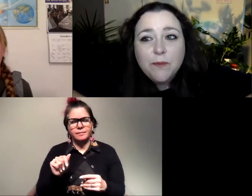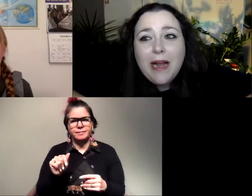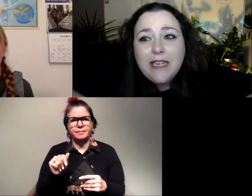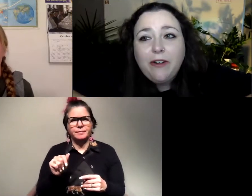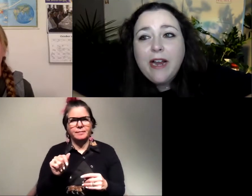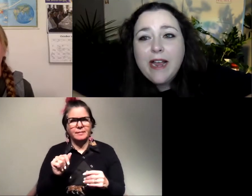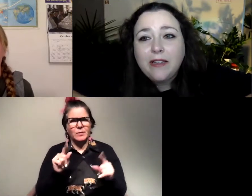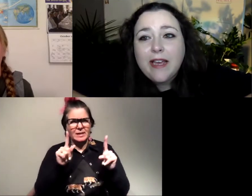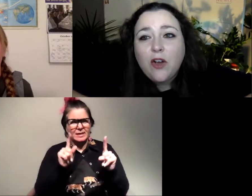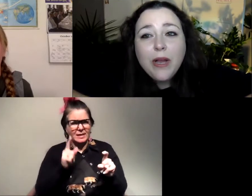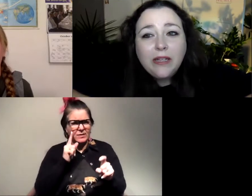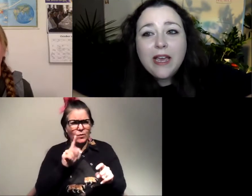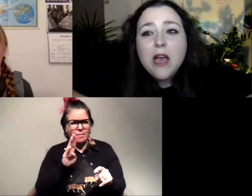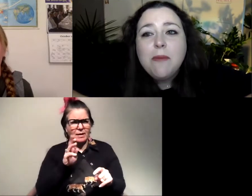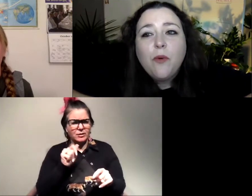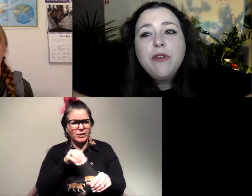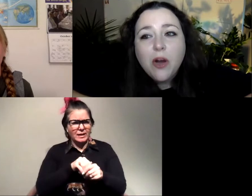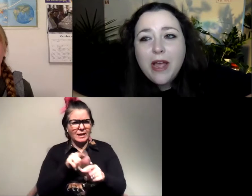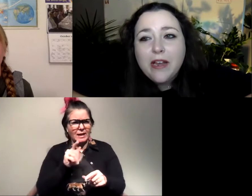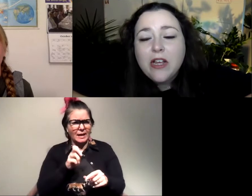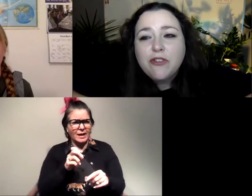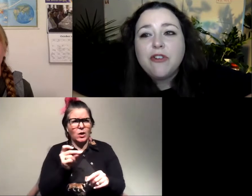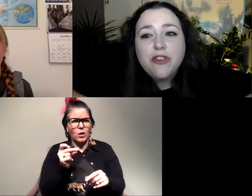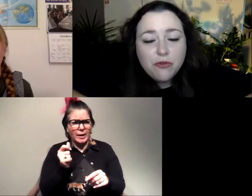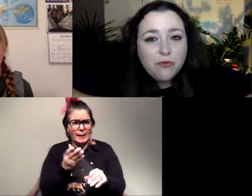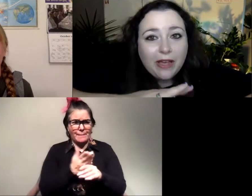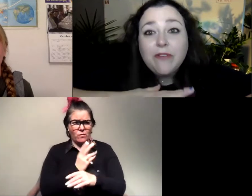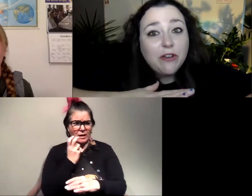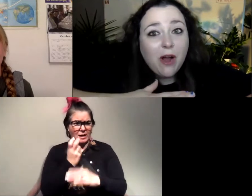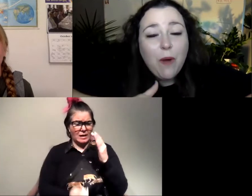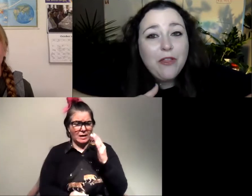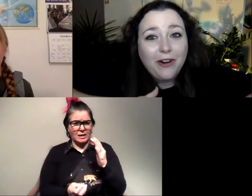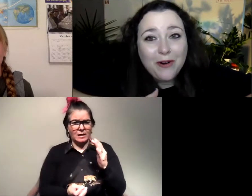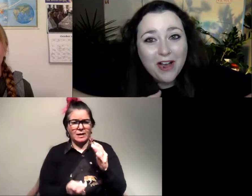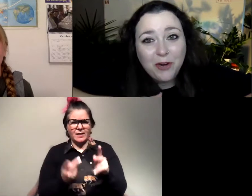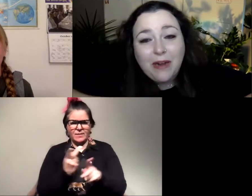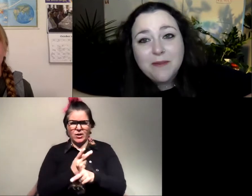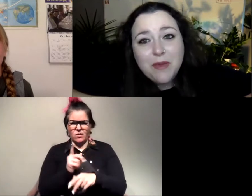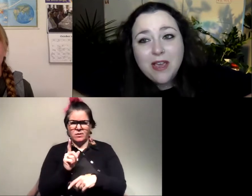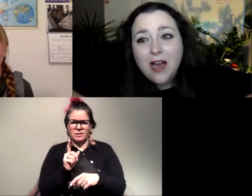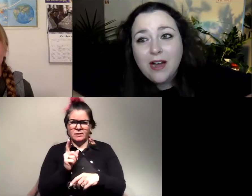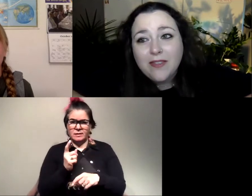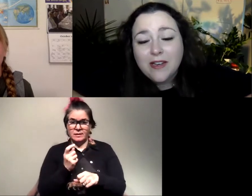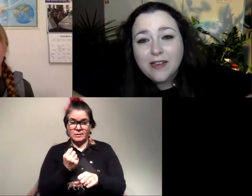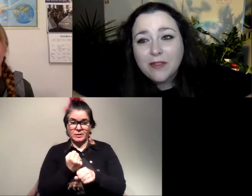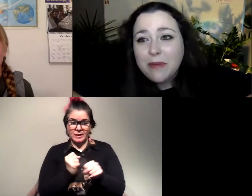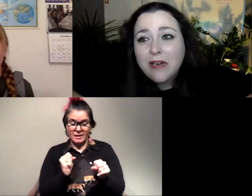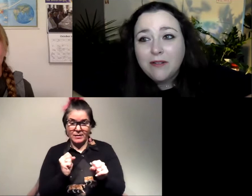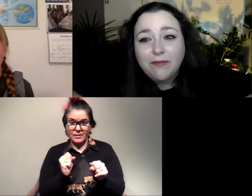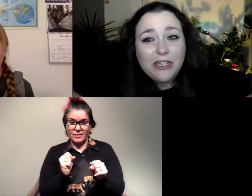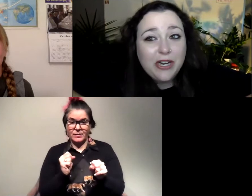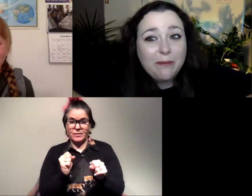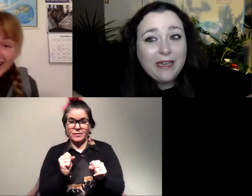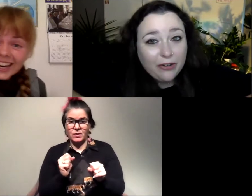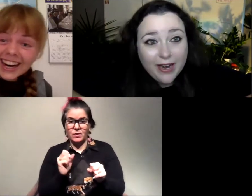test for bacteria in a lake quickly before you go in, so you like figure out whether or not you're about to be the meal